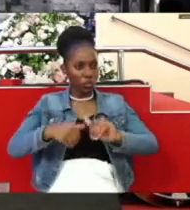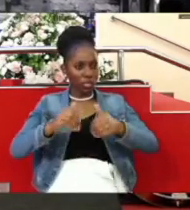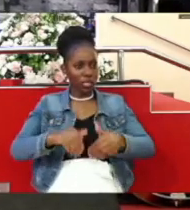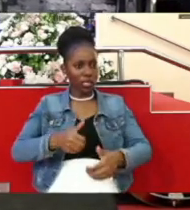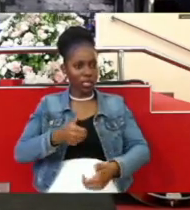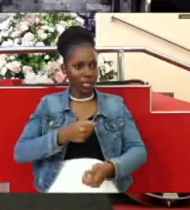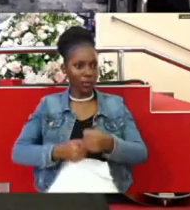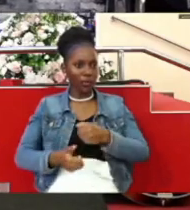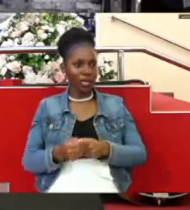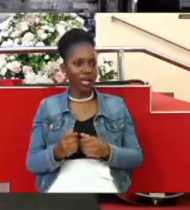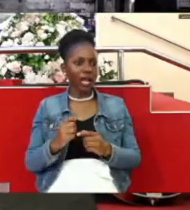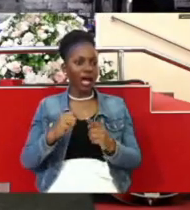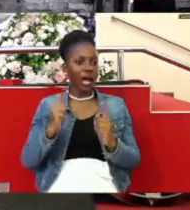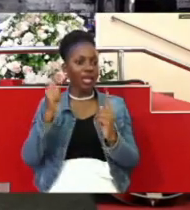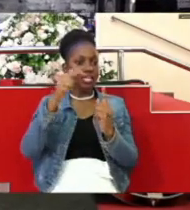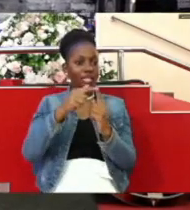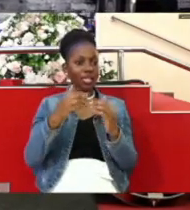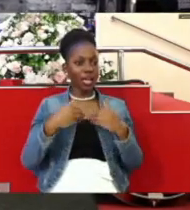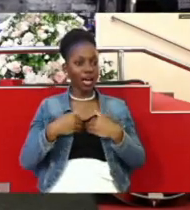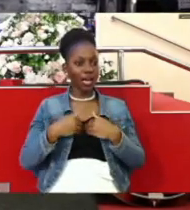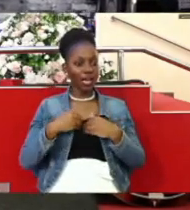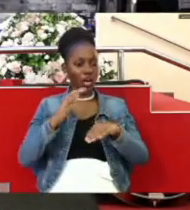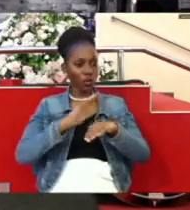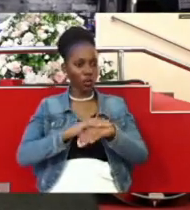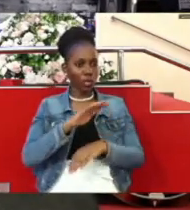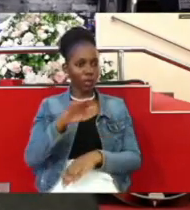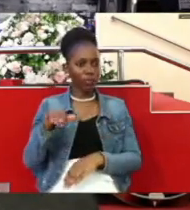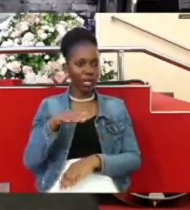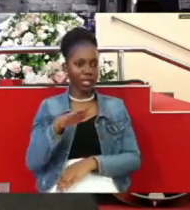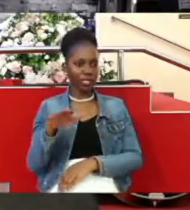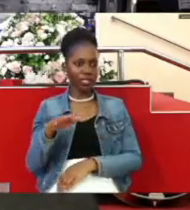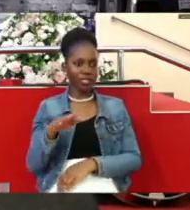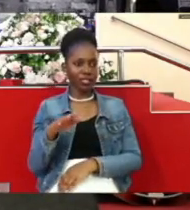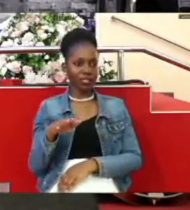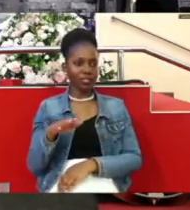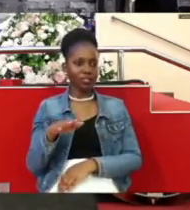at Rehoboth, God appeared to Isaac.